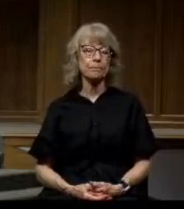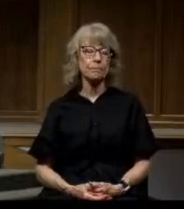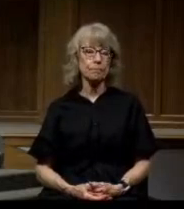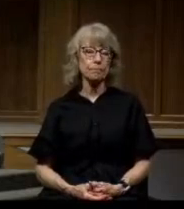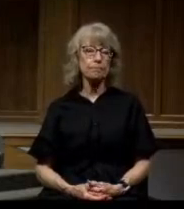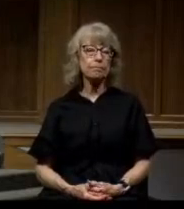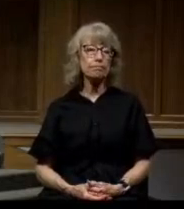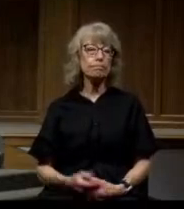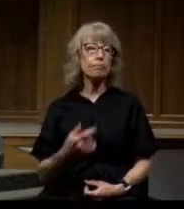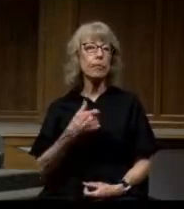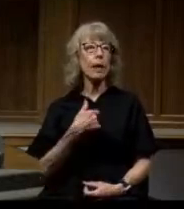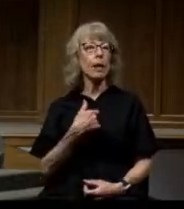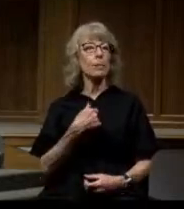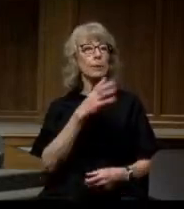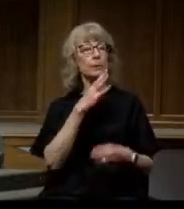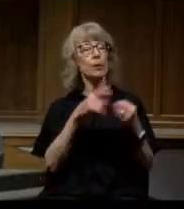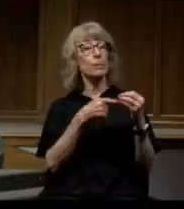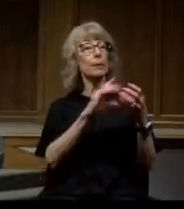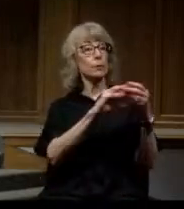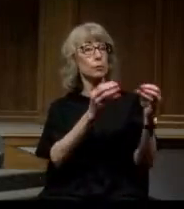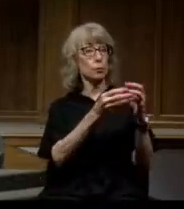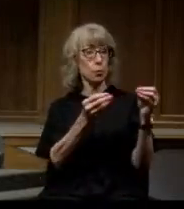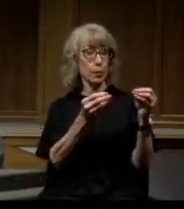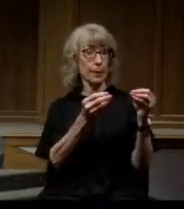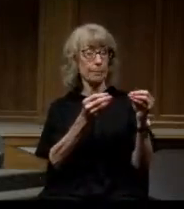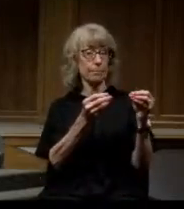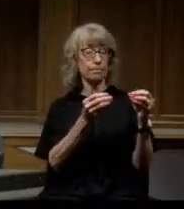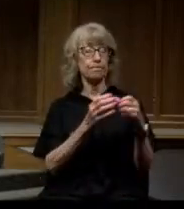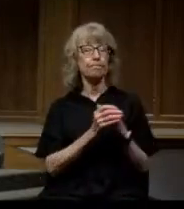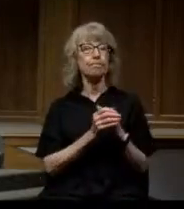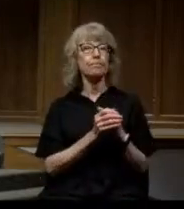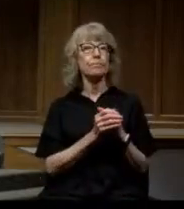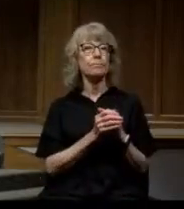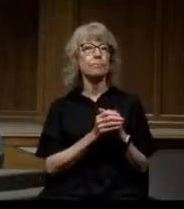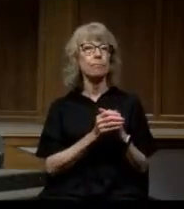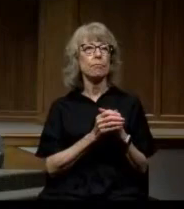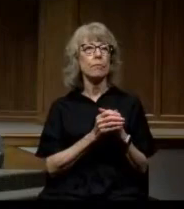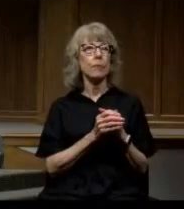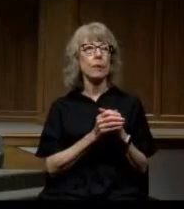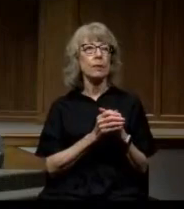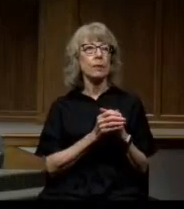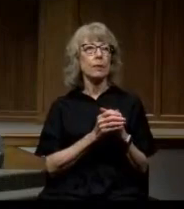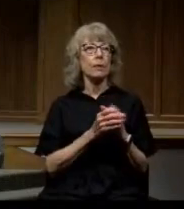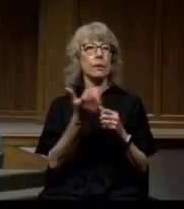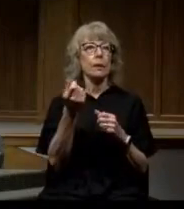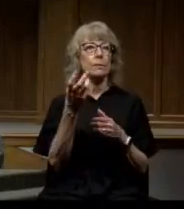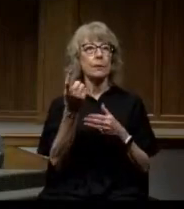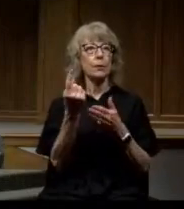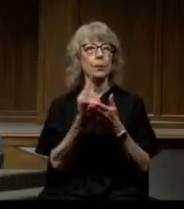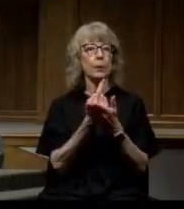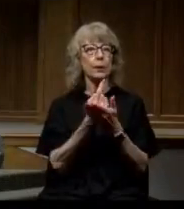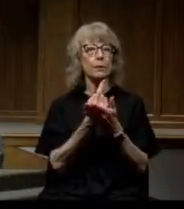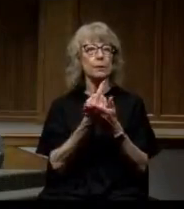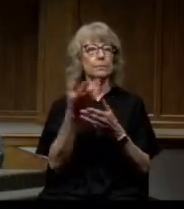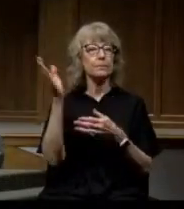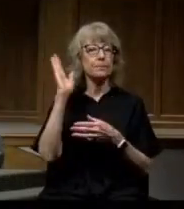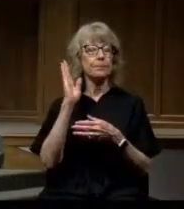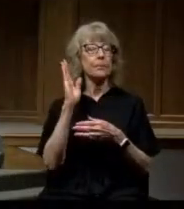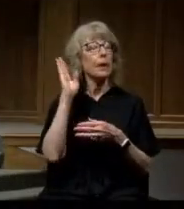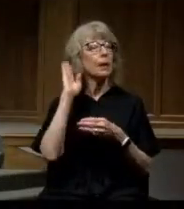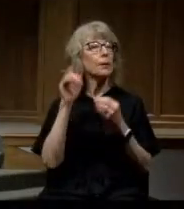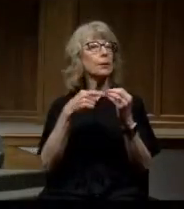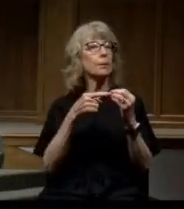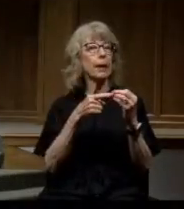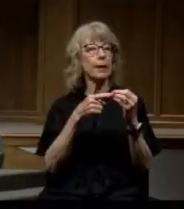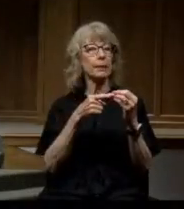I'll tell you a story, and then I want to go back to the text, but I heard this story just a few weeks ago. Anthony Ray Hinton